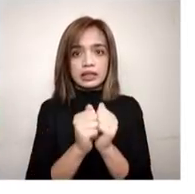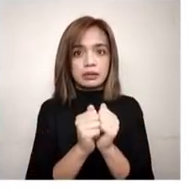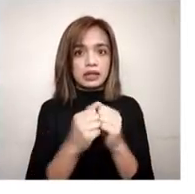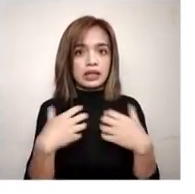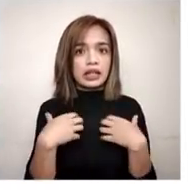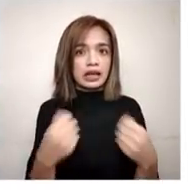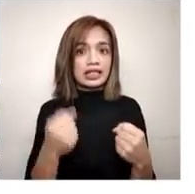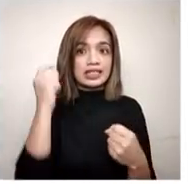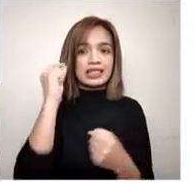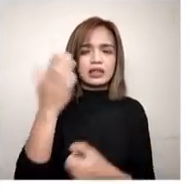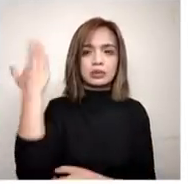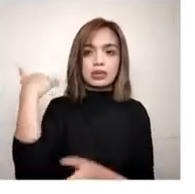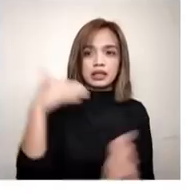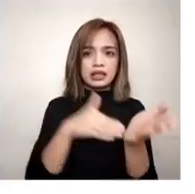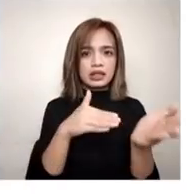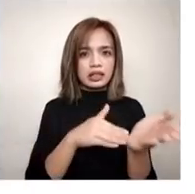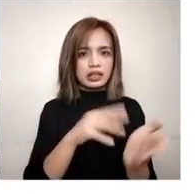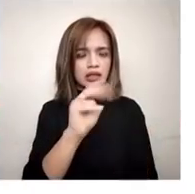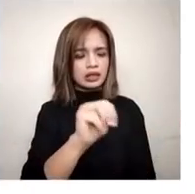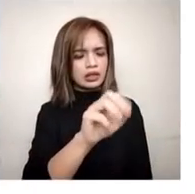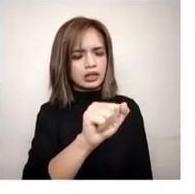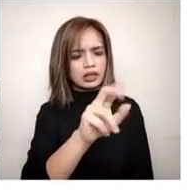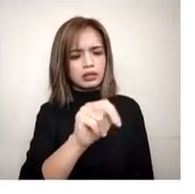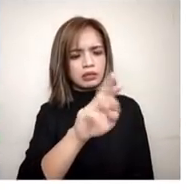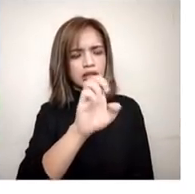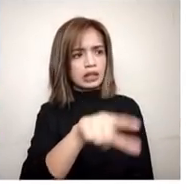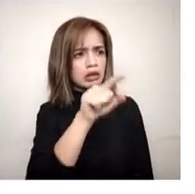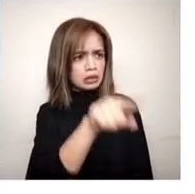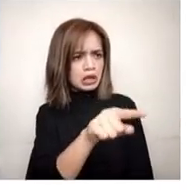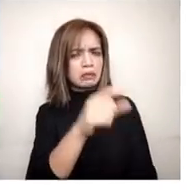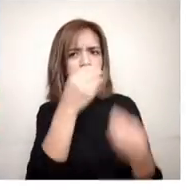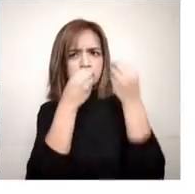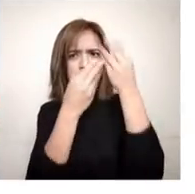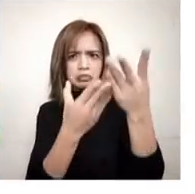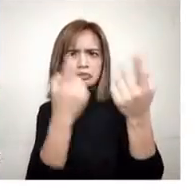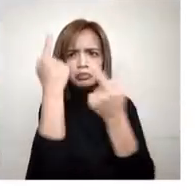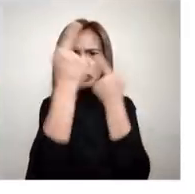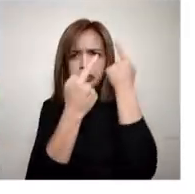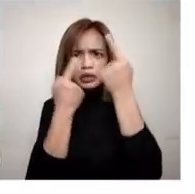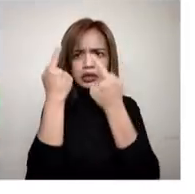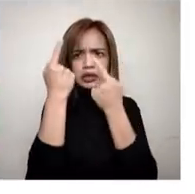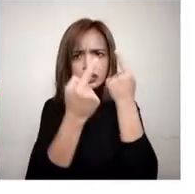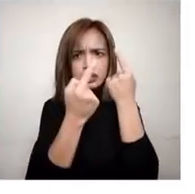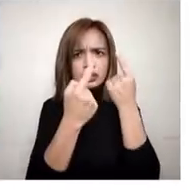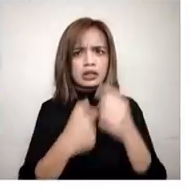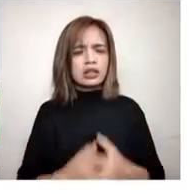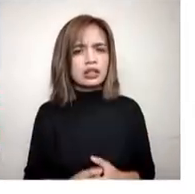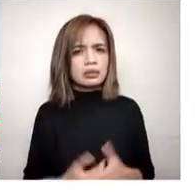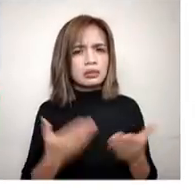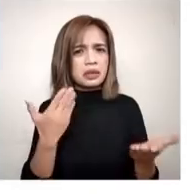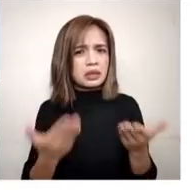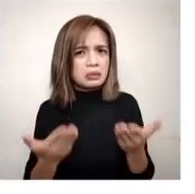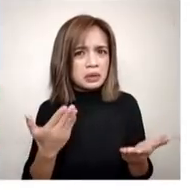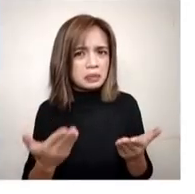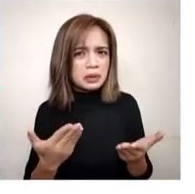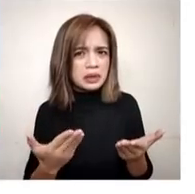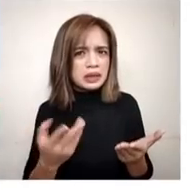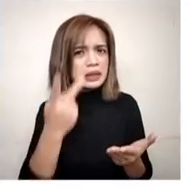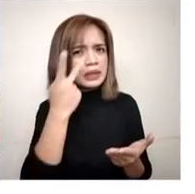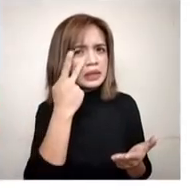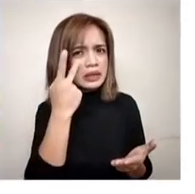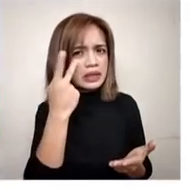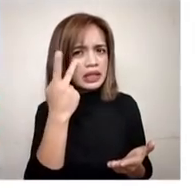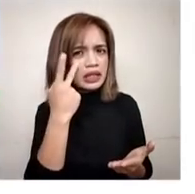back, Dr. Manuel Dayret, and he expressed concern, Dr. Cabral, that we may just be seeing the tip of the iceberg